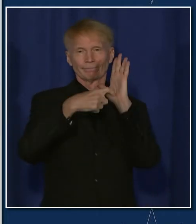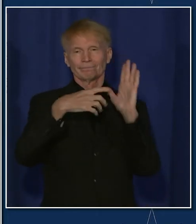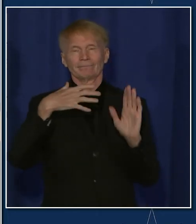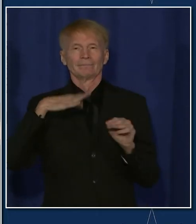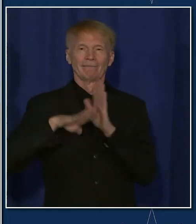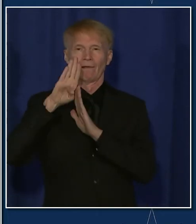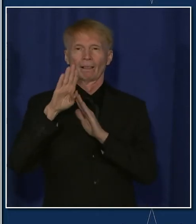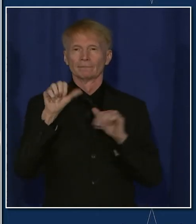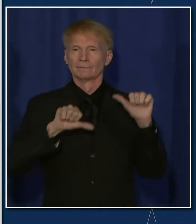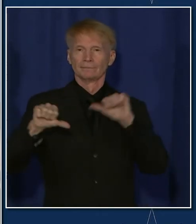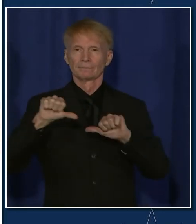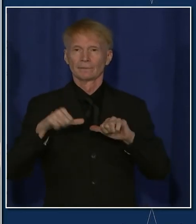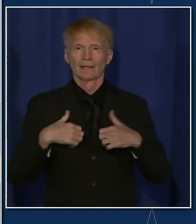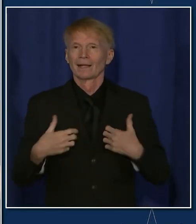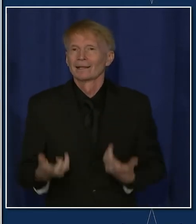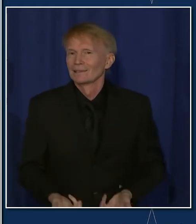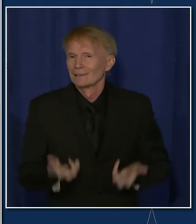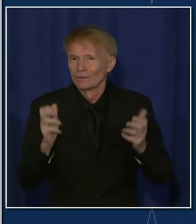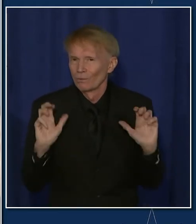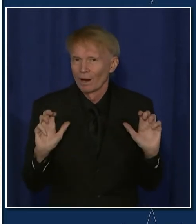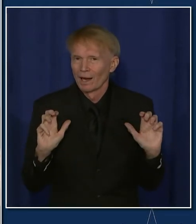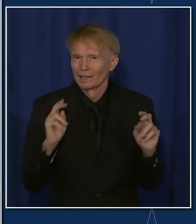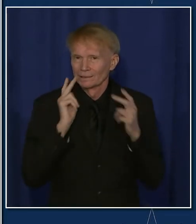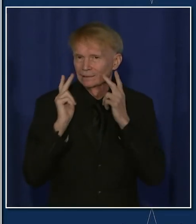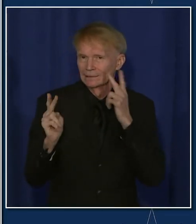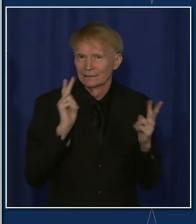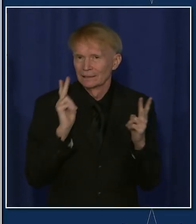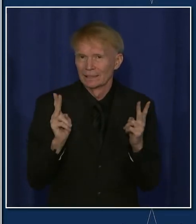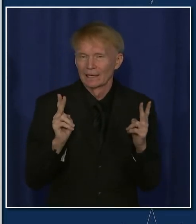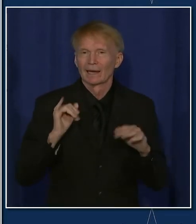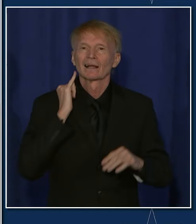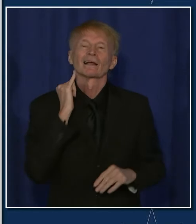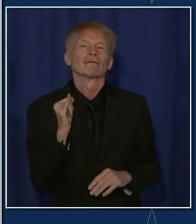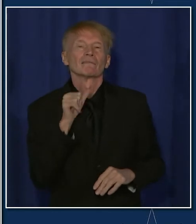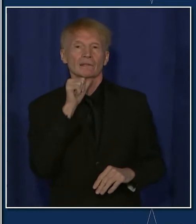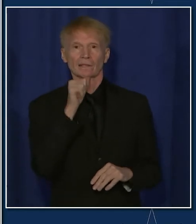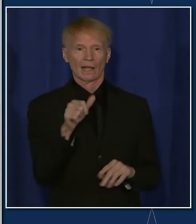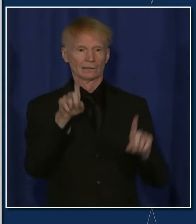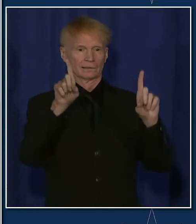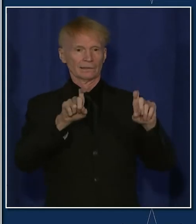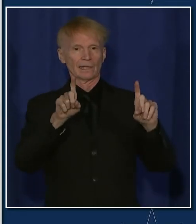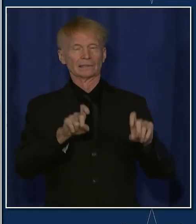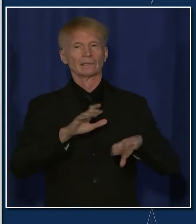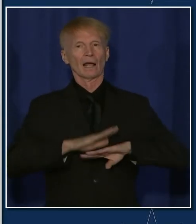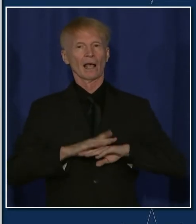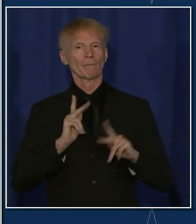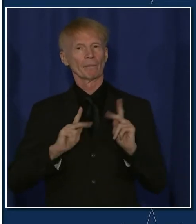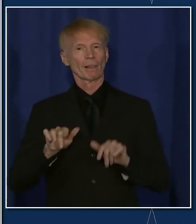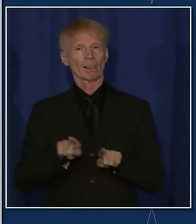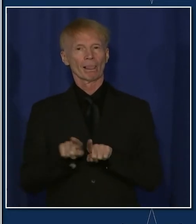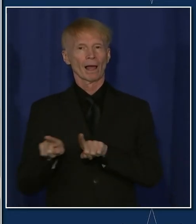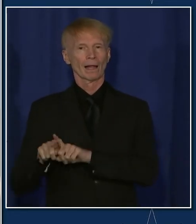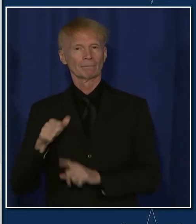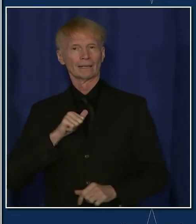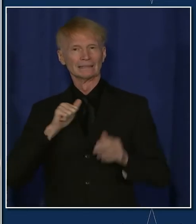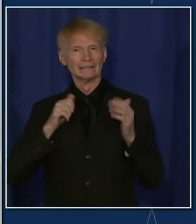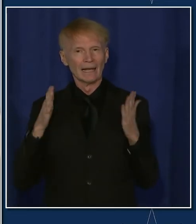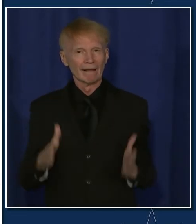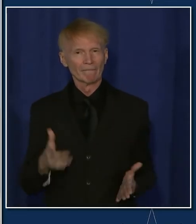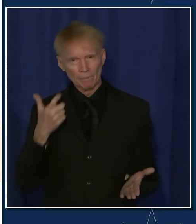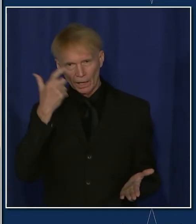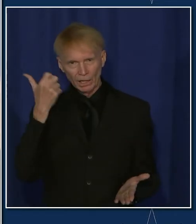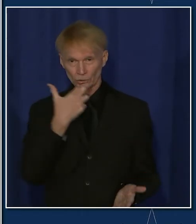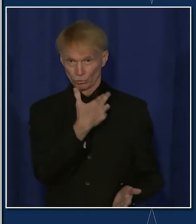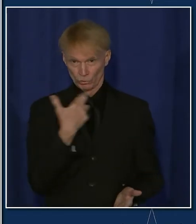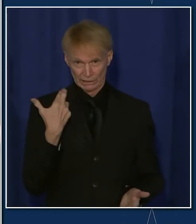not want one to be on the scene that was not tested in people that look like me, because the risk